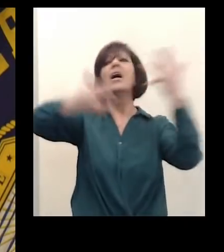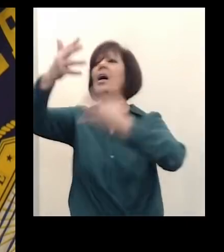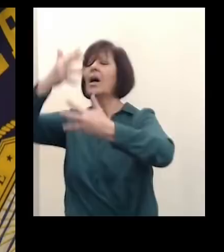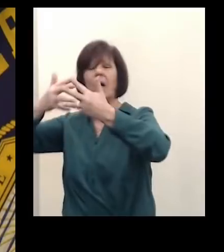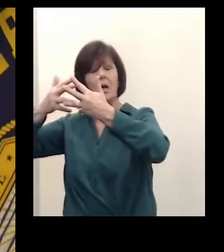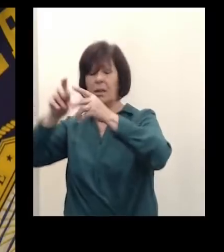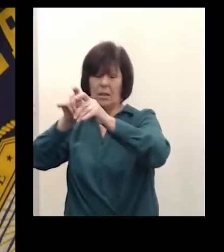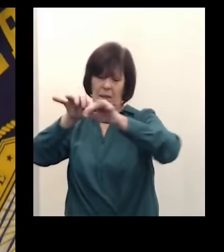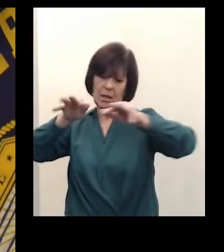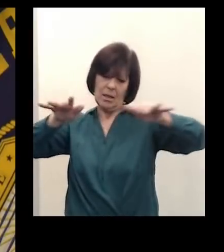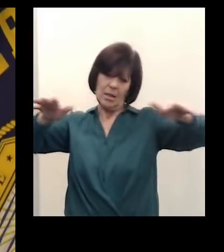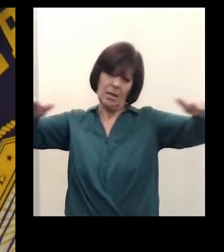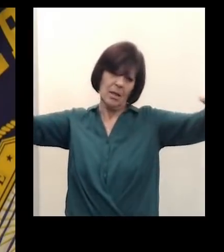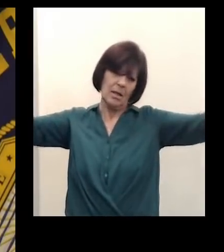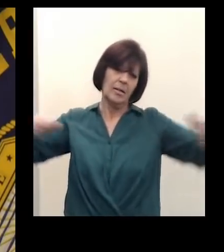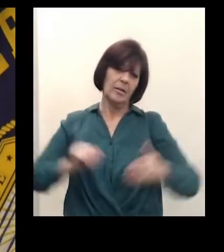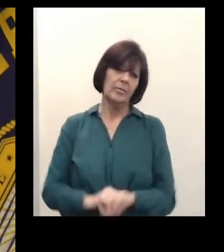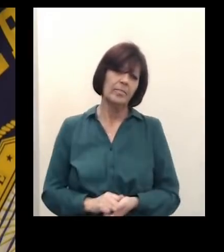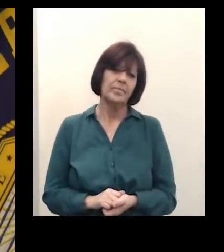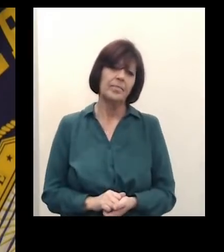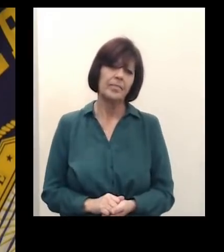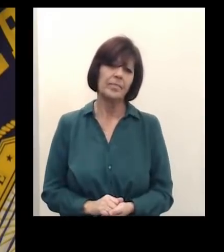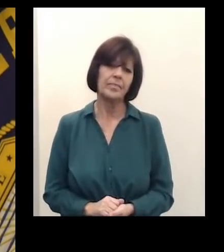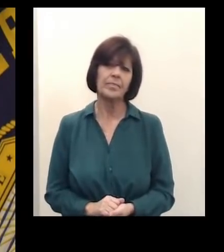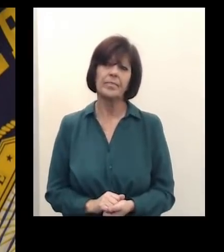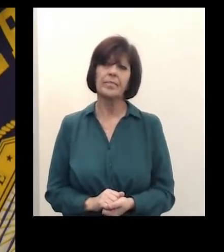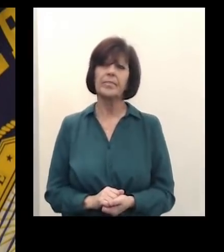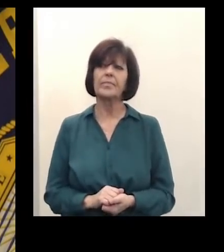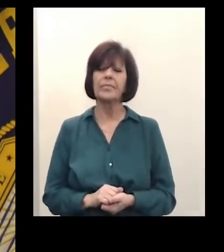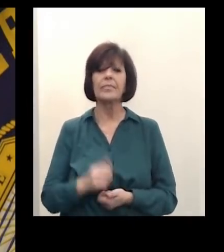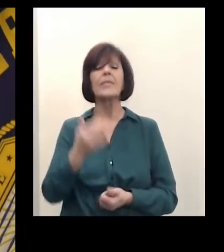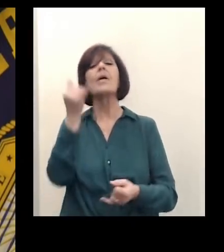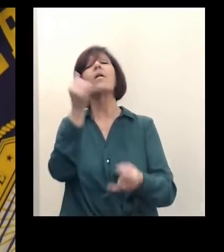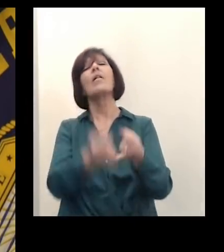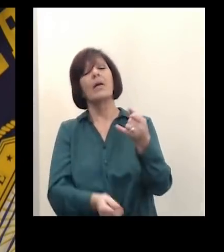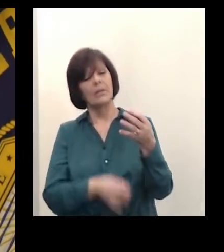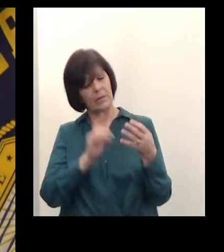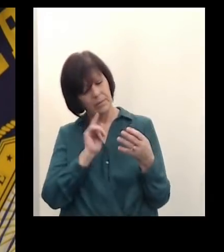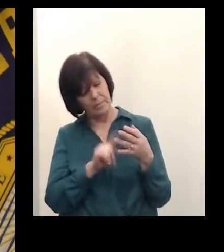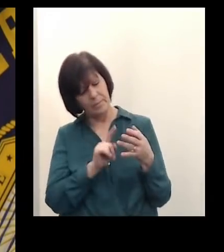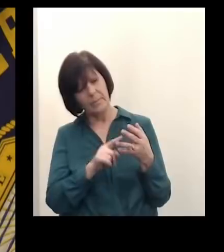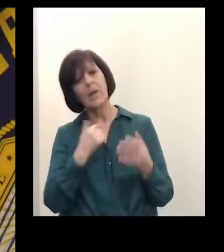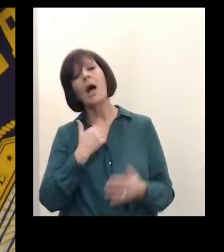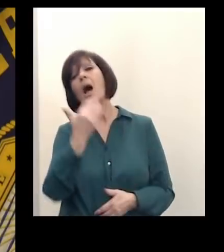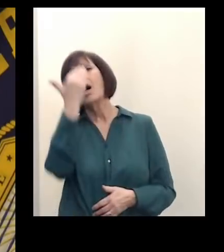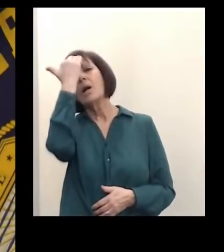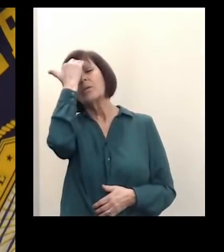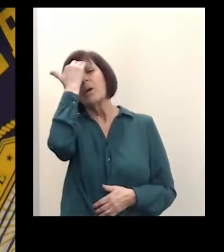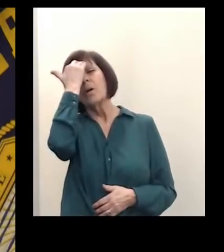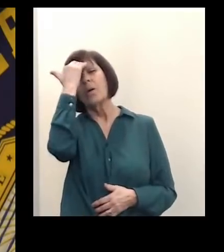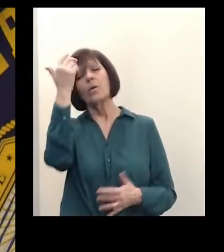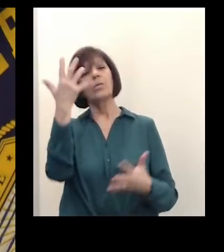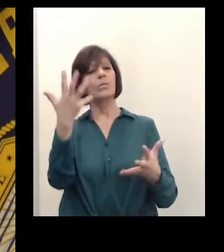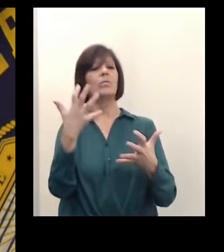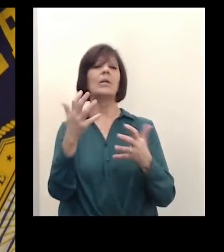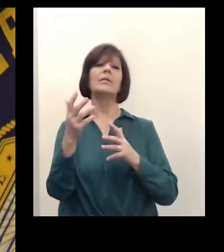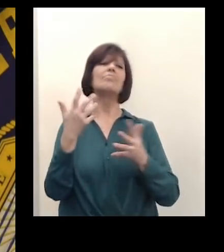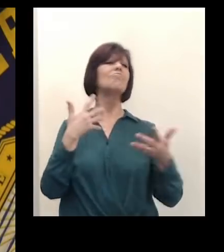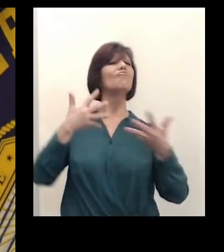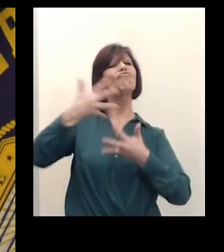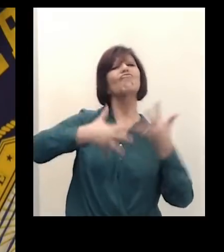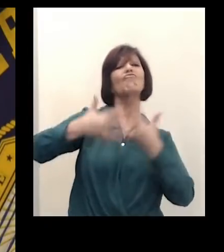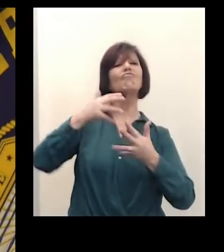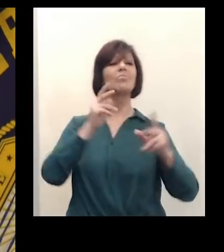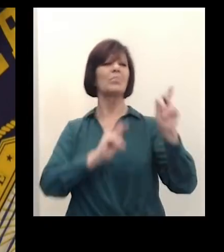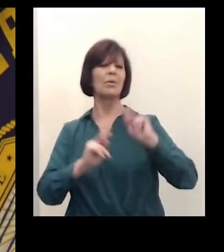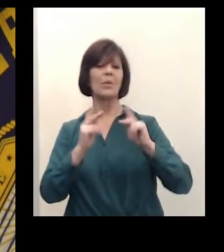to drive cases upward. And lastly, I know we're all starving for social interactions. We're in this most